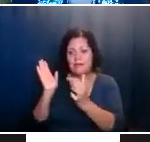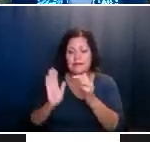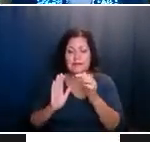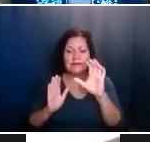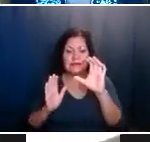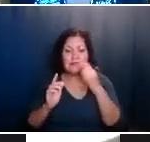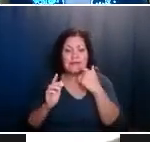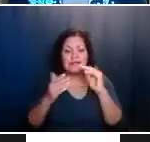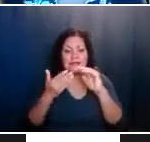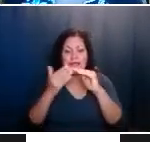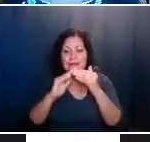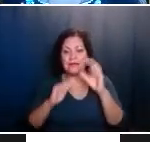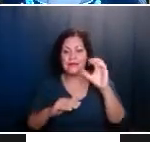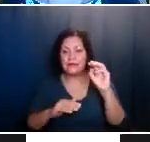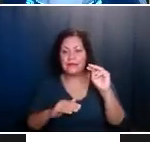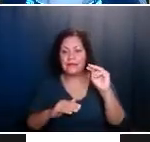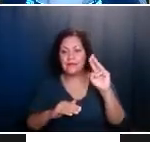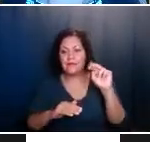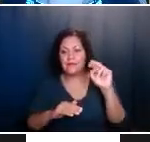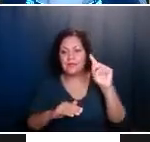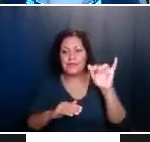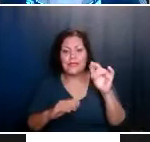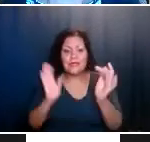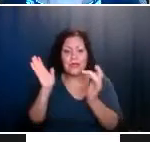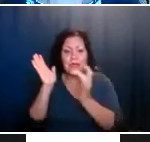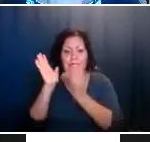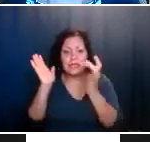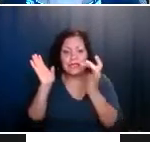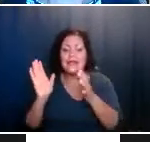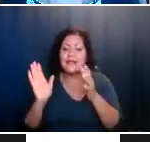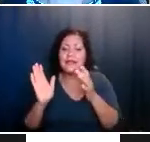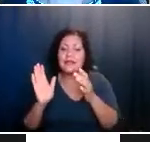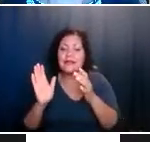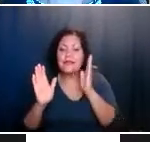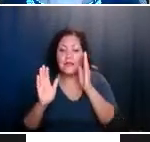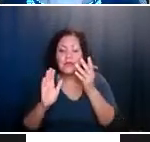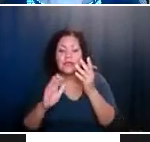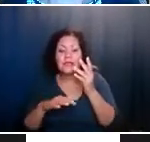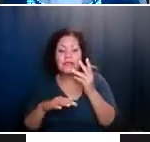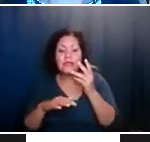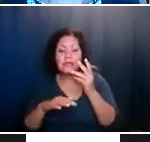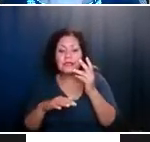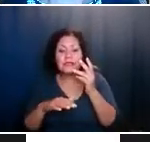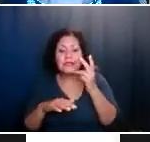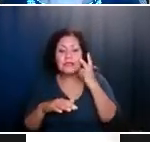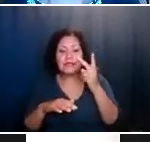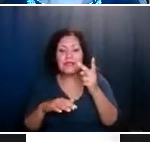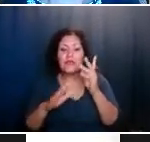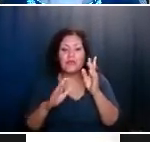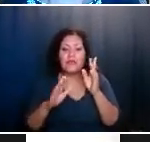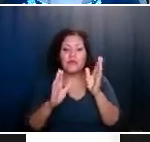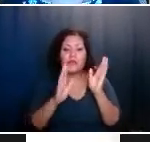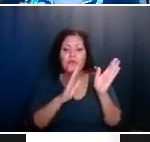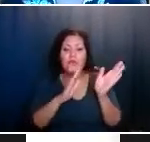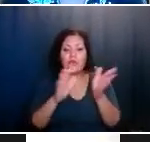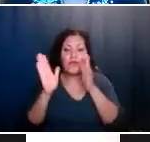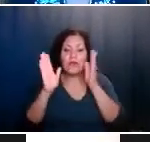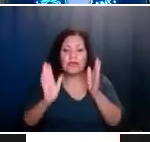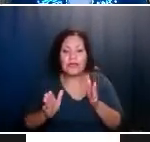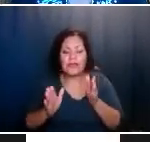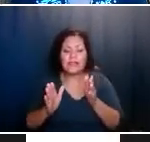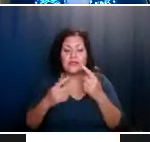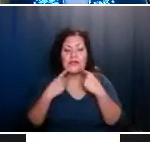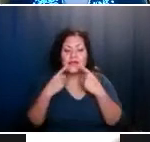And when we click on that, you have your organizer announcements. Here's the virtual meetups. And